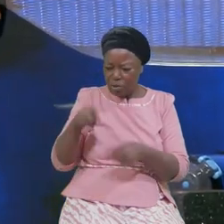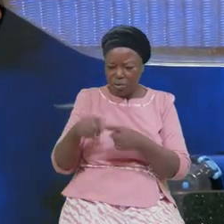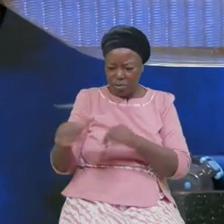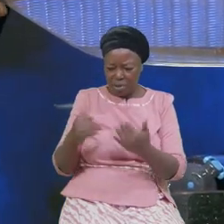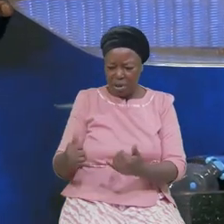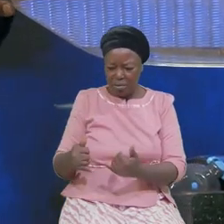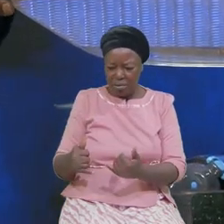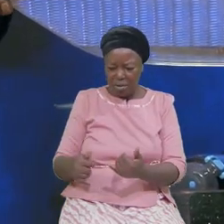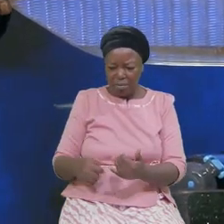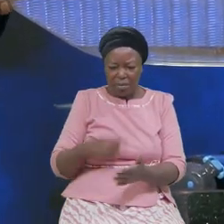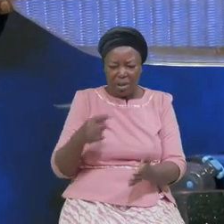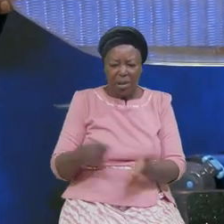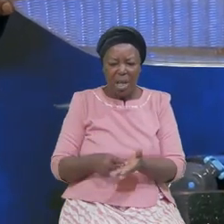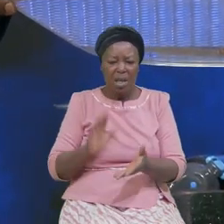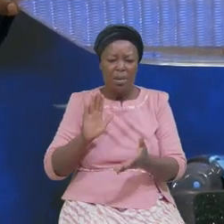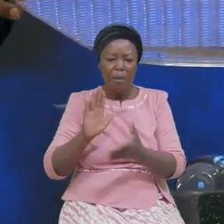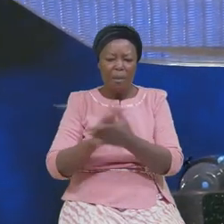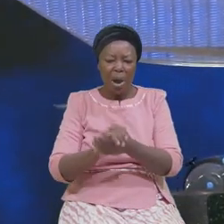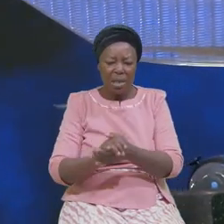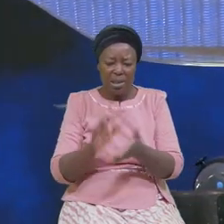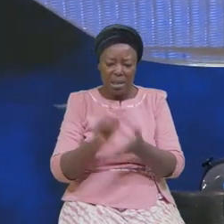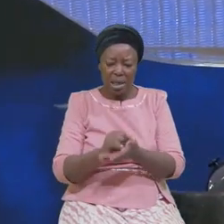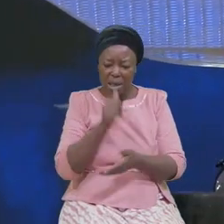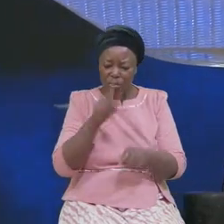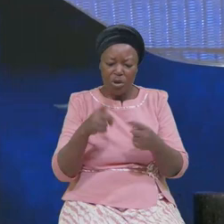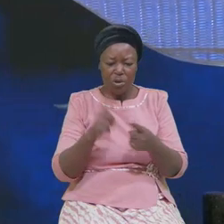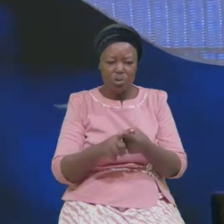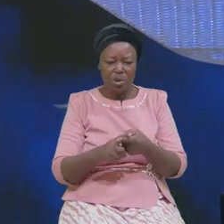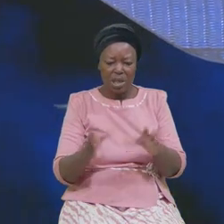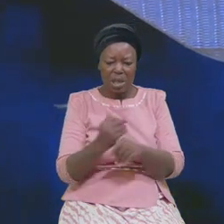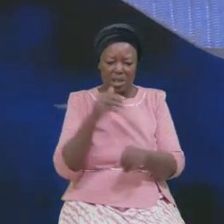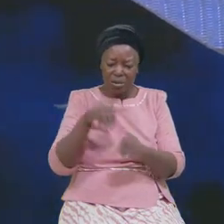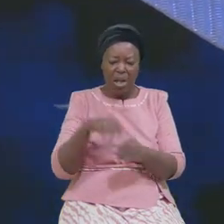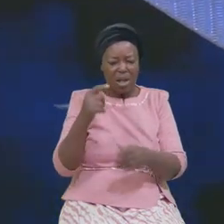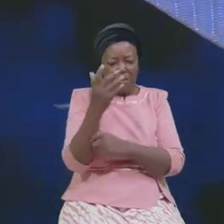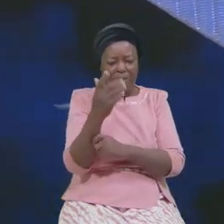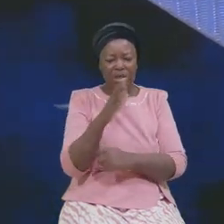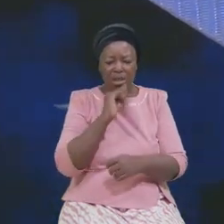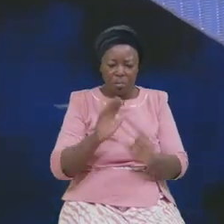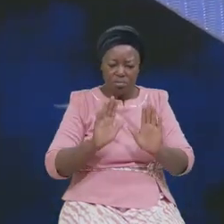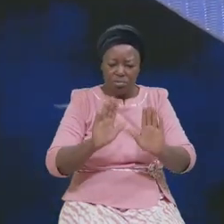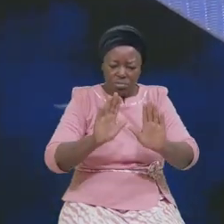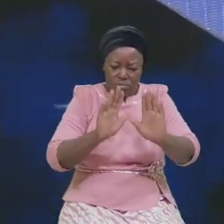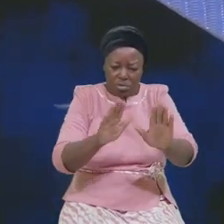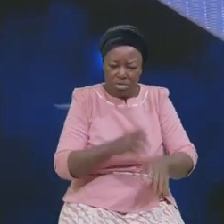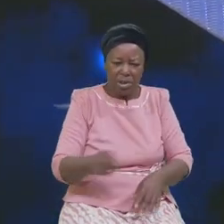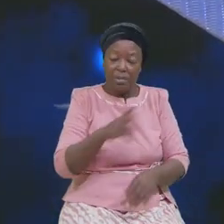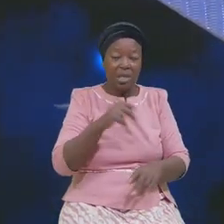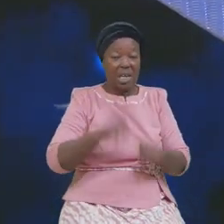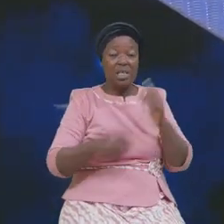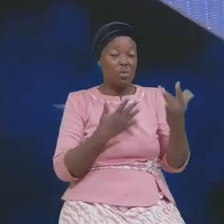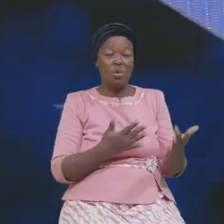this marriage I want to get into. The flesh is pushing them. They cannot